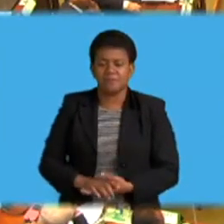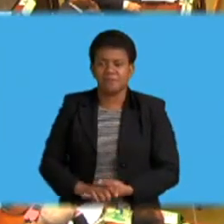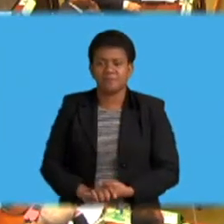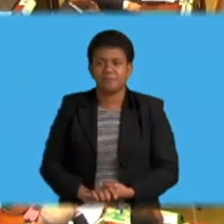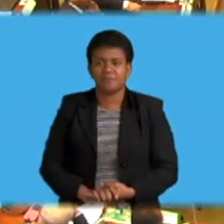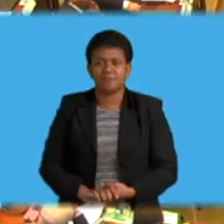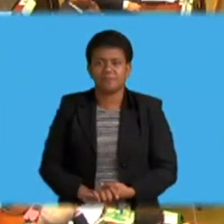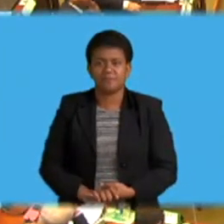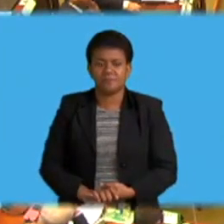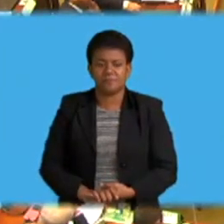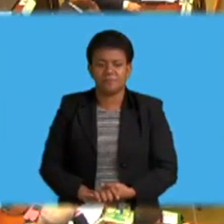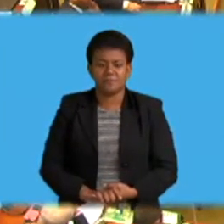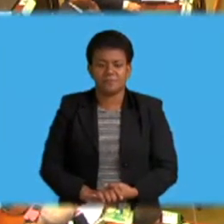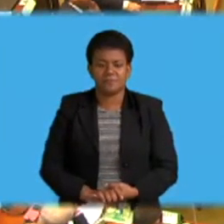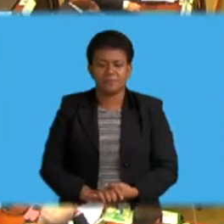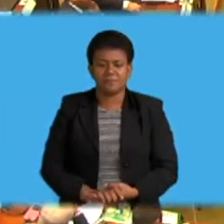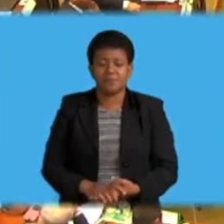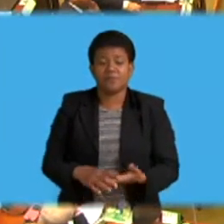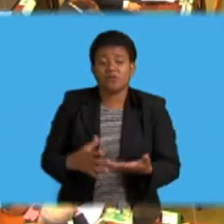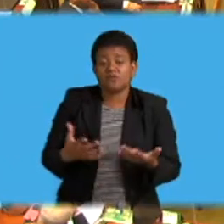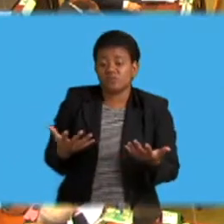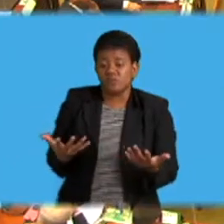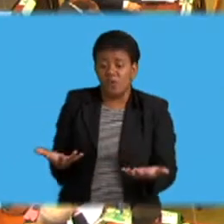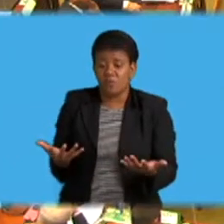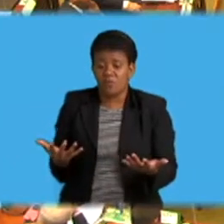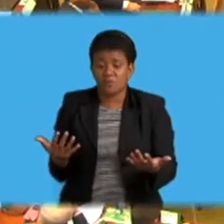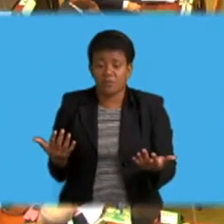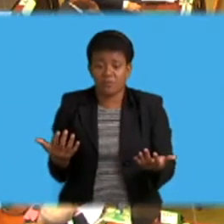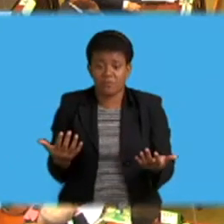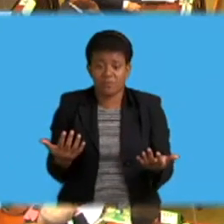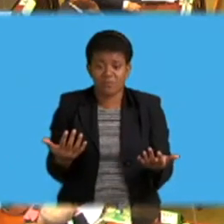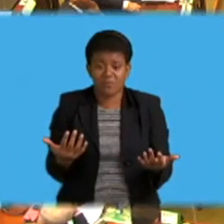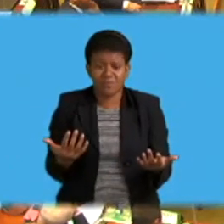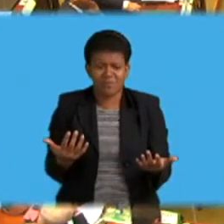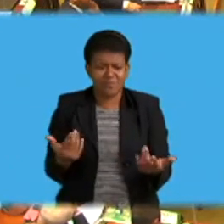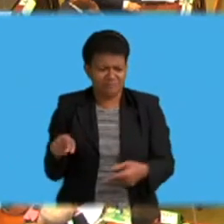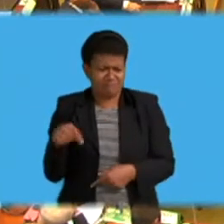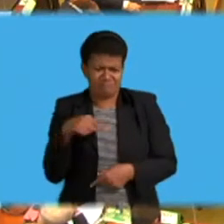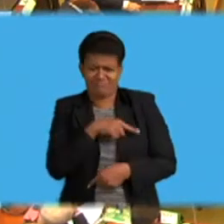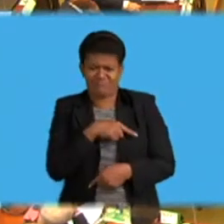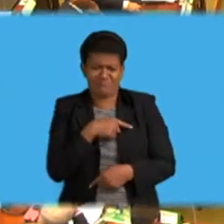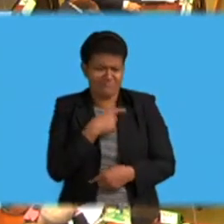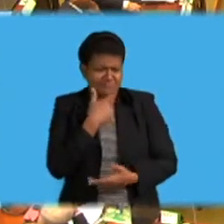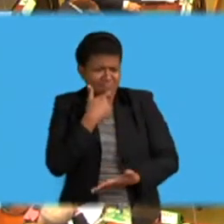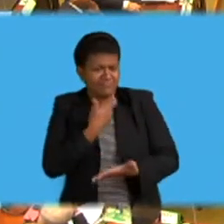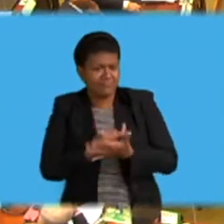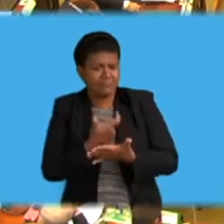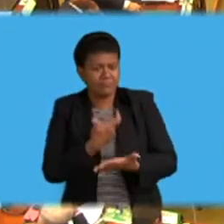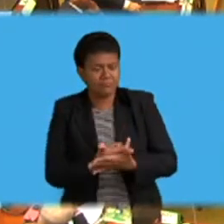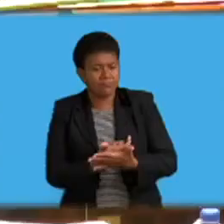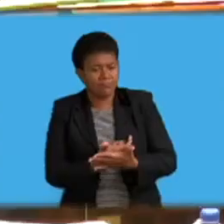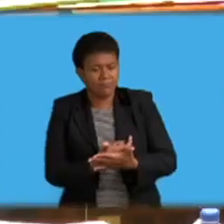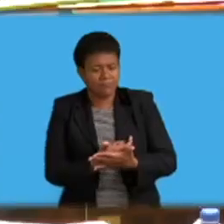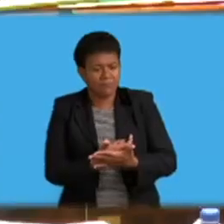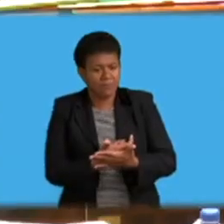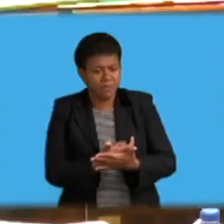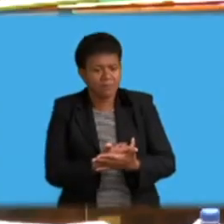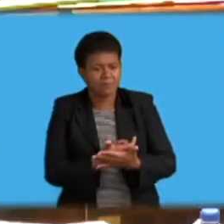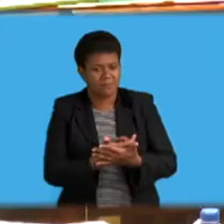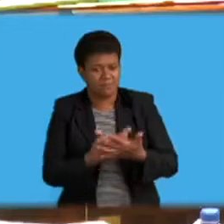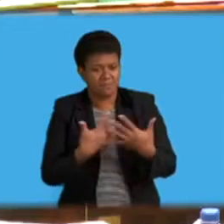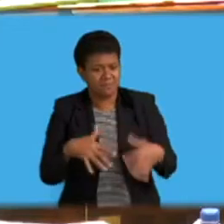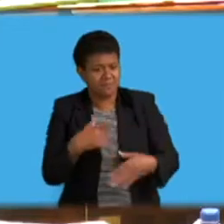once again, it is always entertaining that the Honorable Minister finds it fit to give little updates and dangle